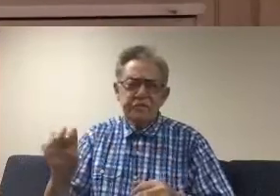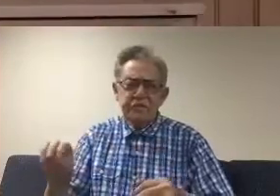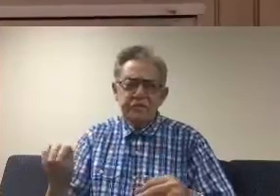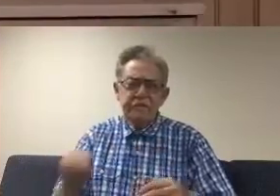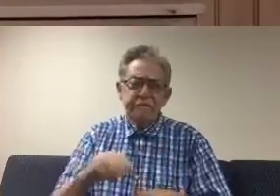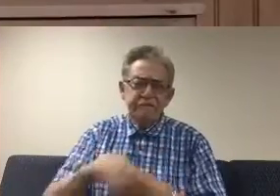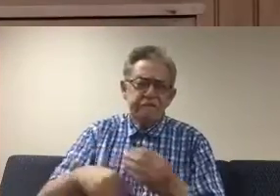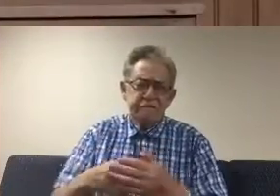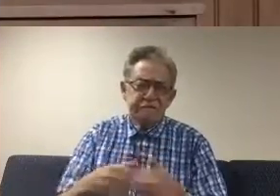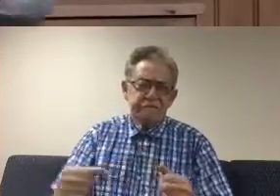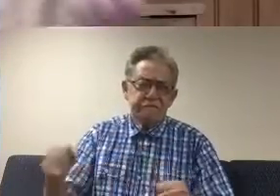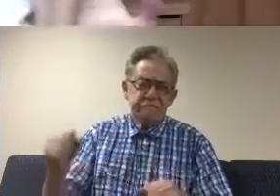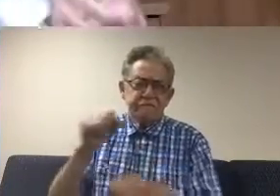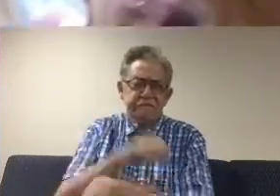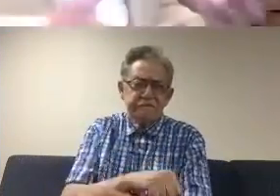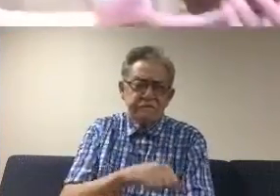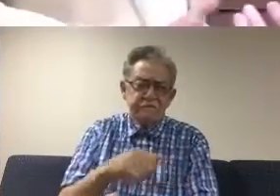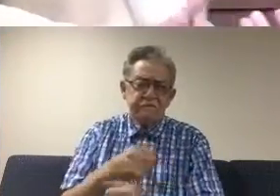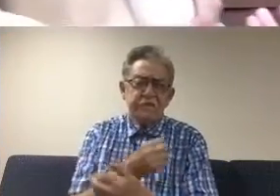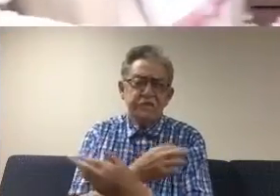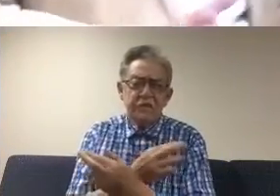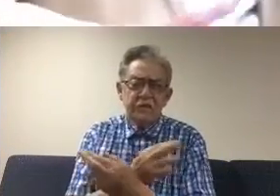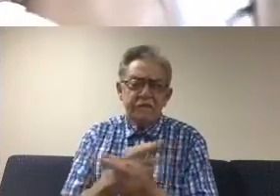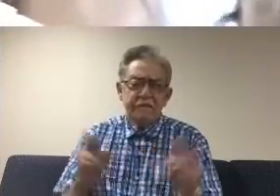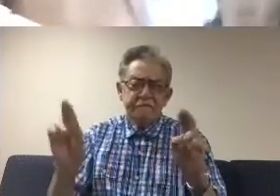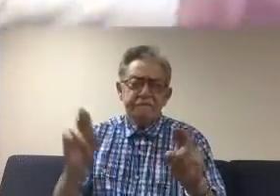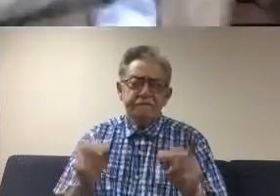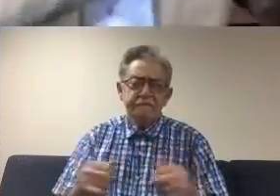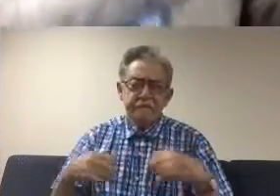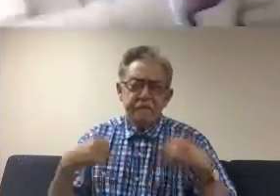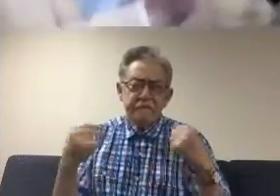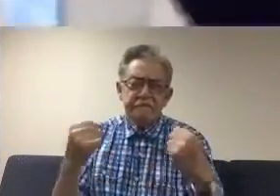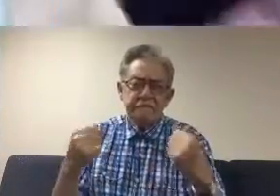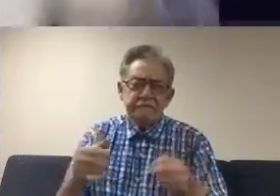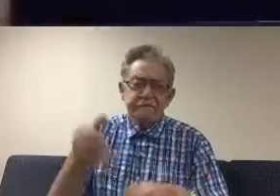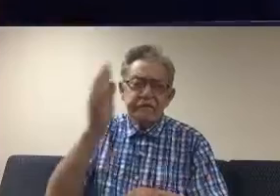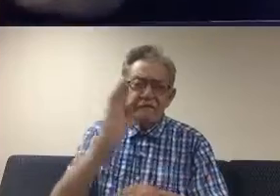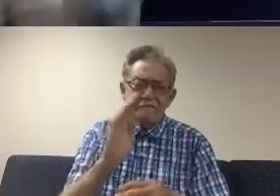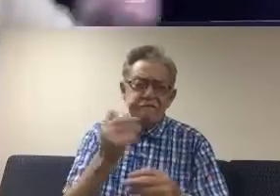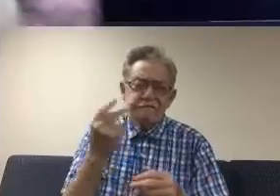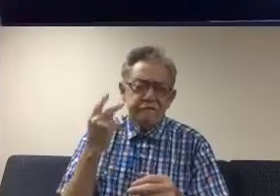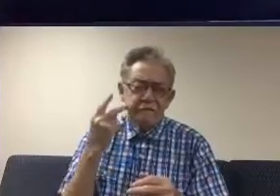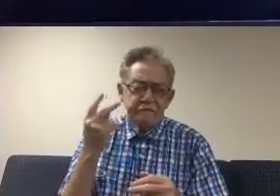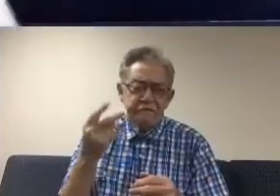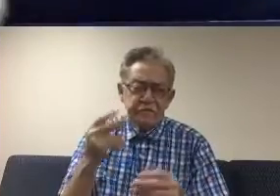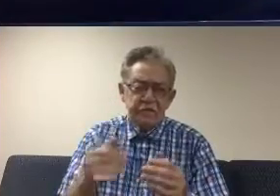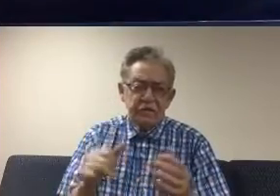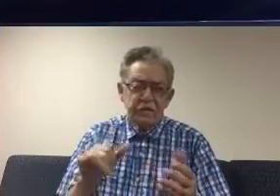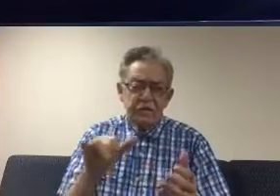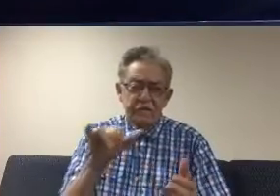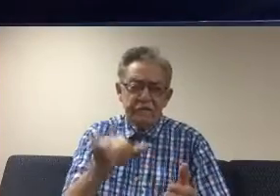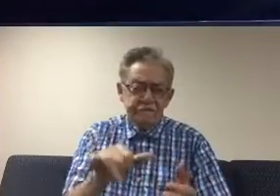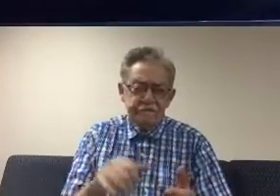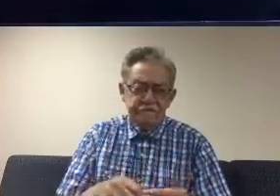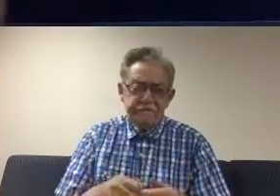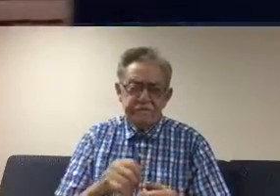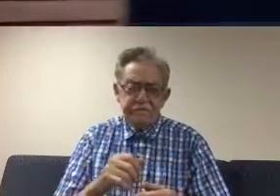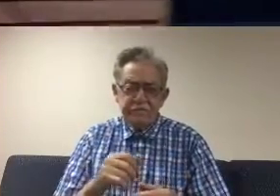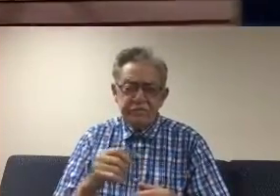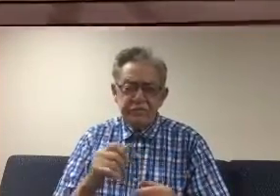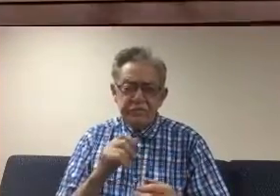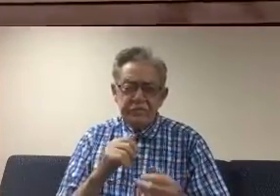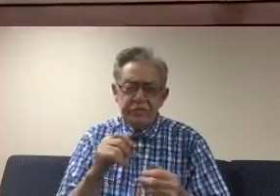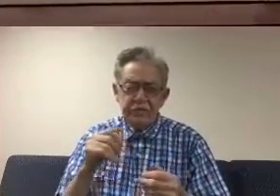things in life and have been redeemed and restored through the power of God, when they see that and they still don't believe, it's